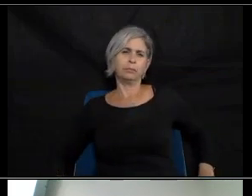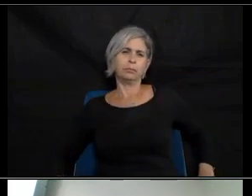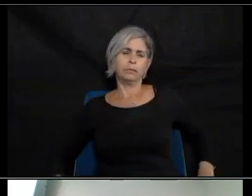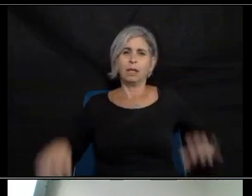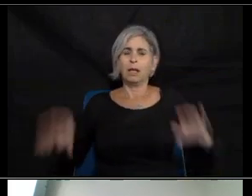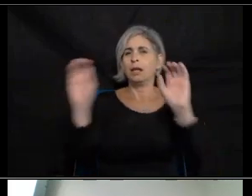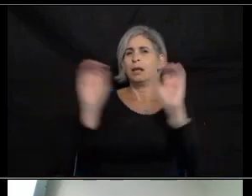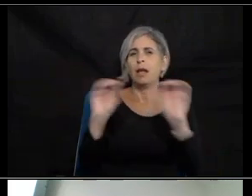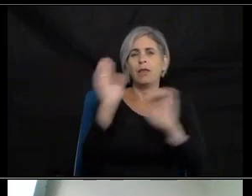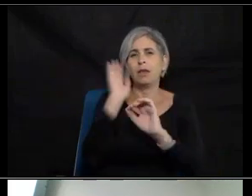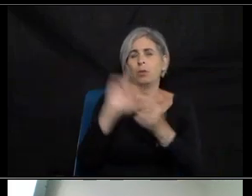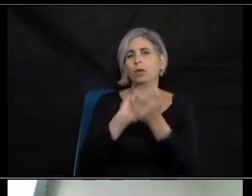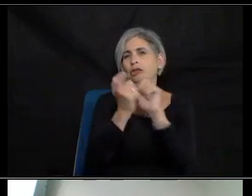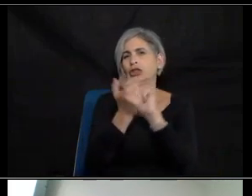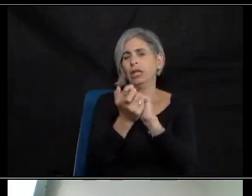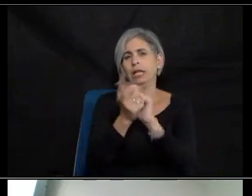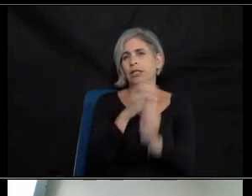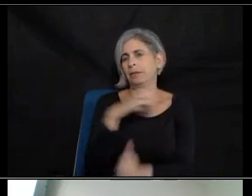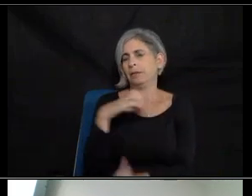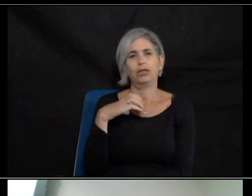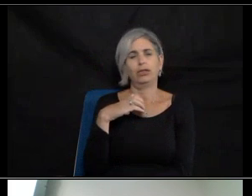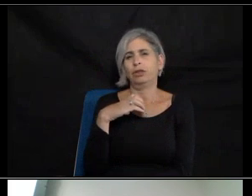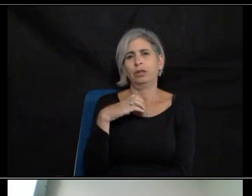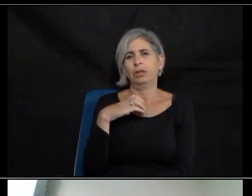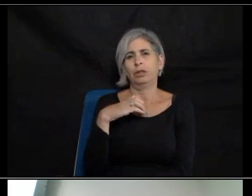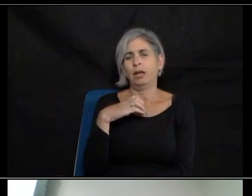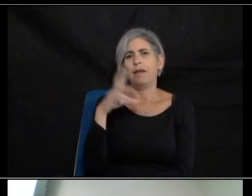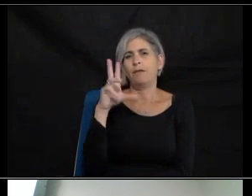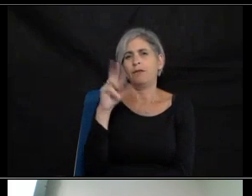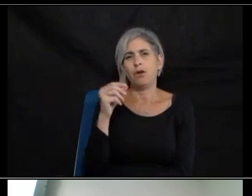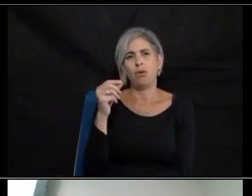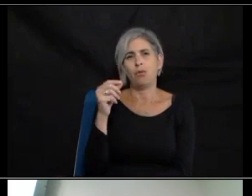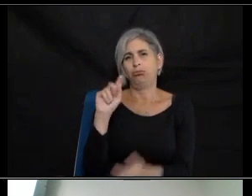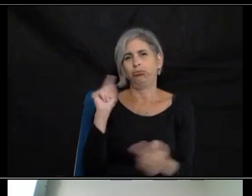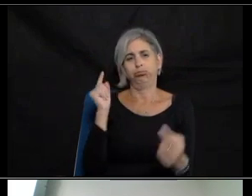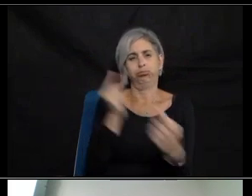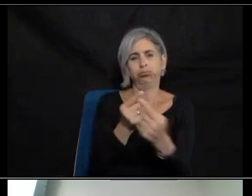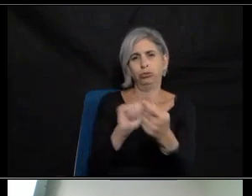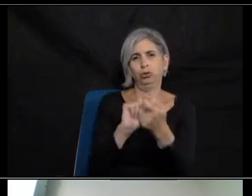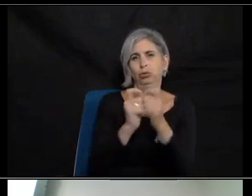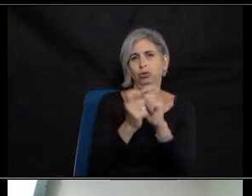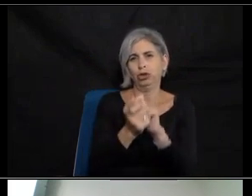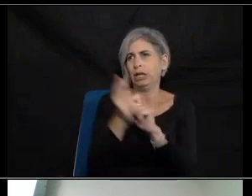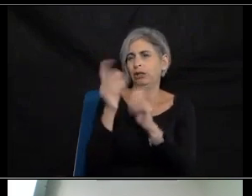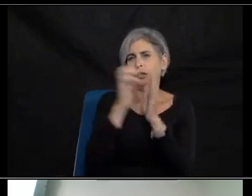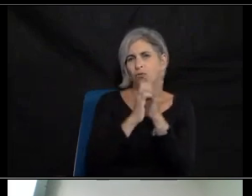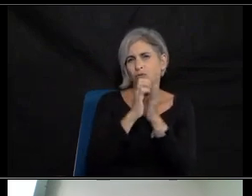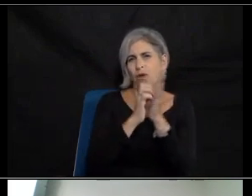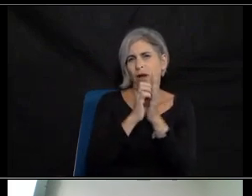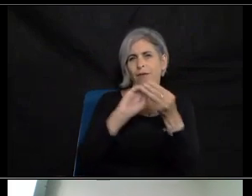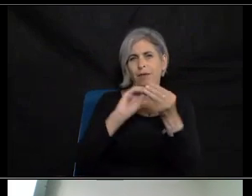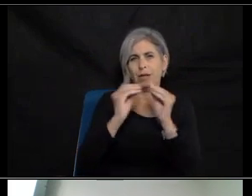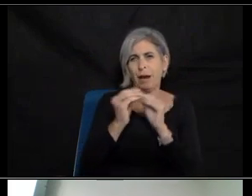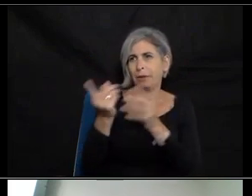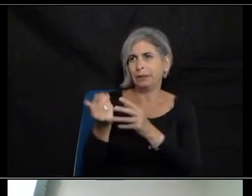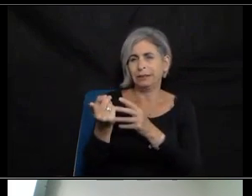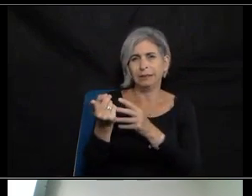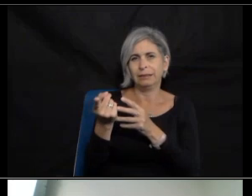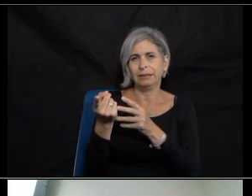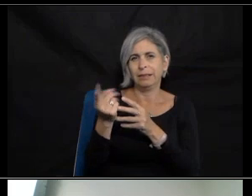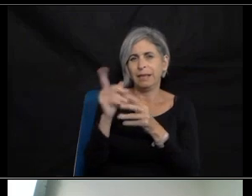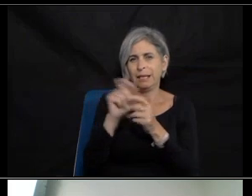Nothing is going to change, Commissioner. I have no intent of changing any of this. We have roughed out the numbers of what this works. They just need